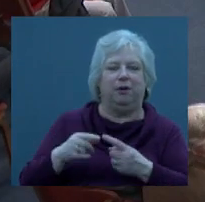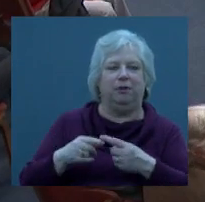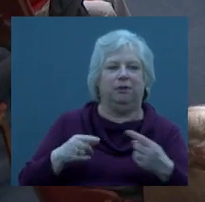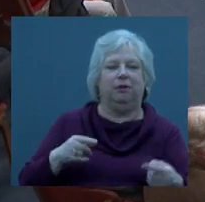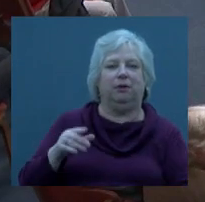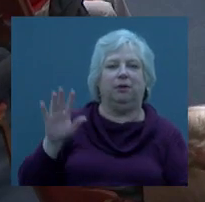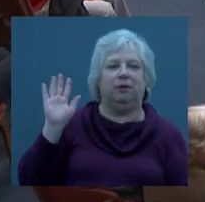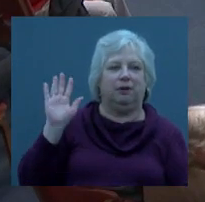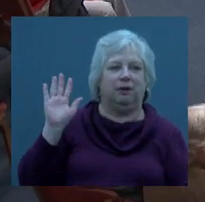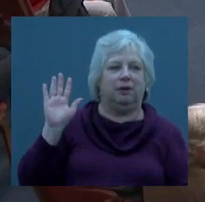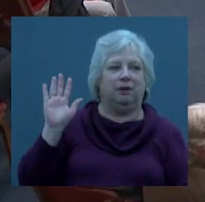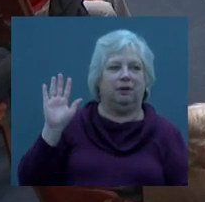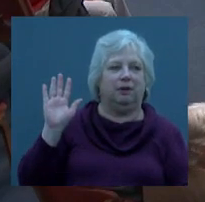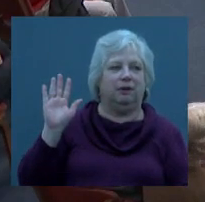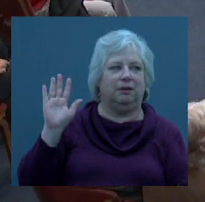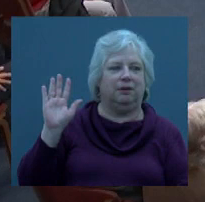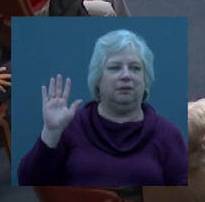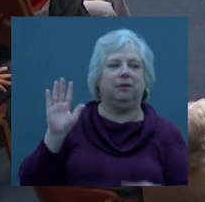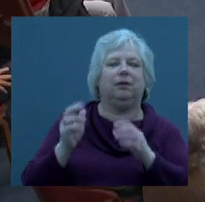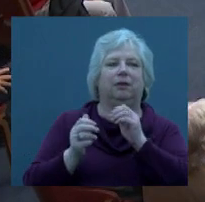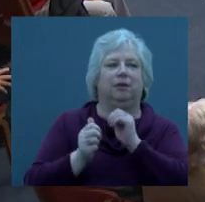If you're not, same deal.